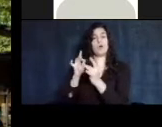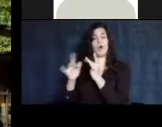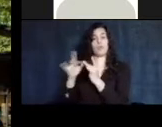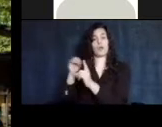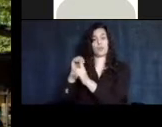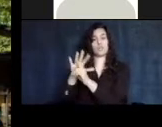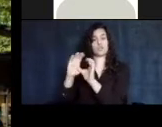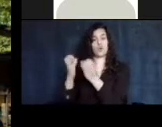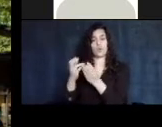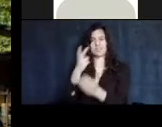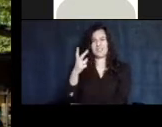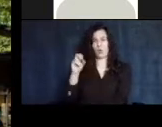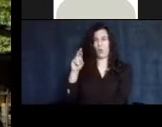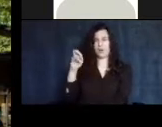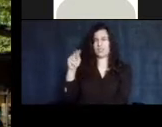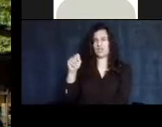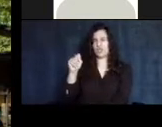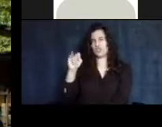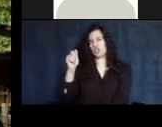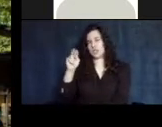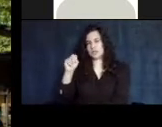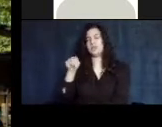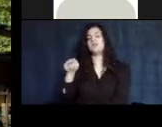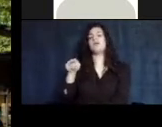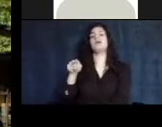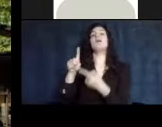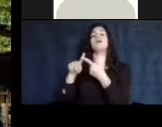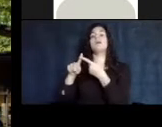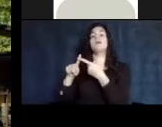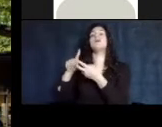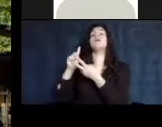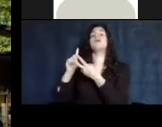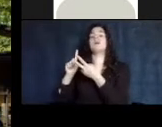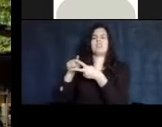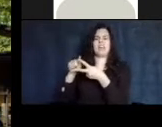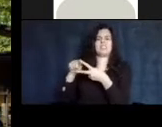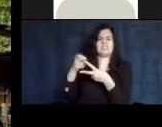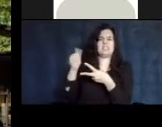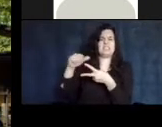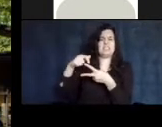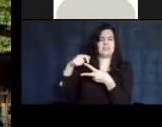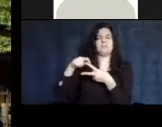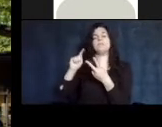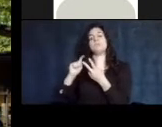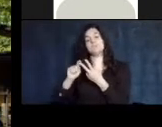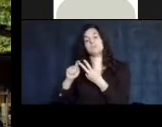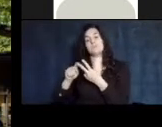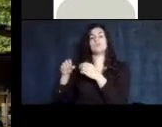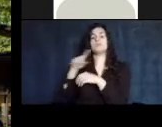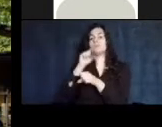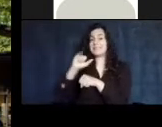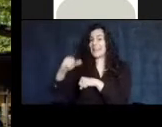And then you will have a virtual Zoom meeting on the day that you selected of orientation. So if you select